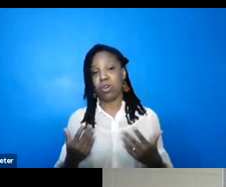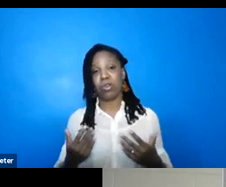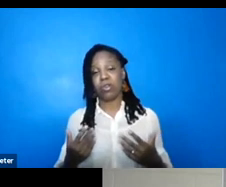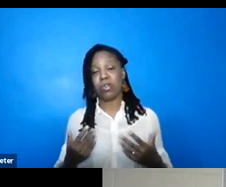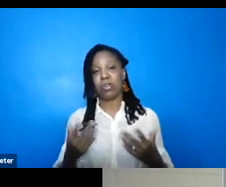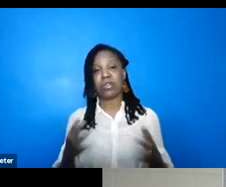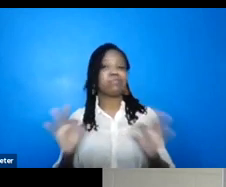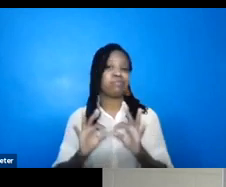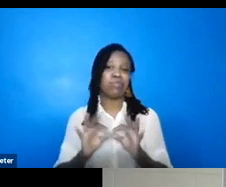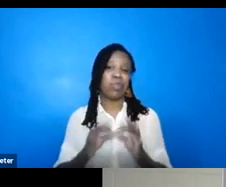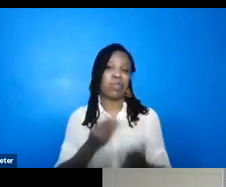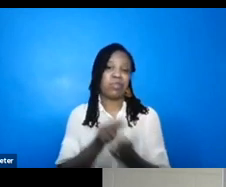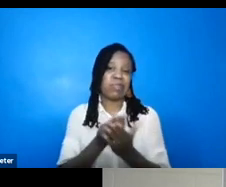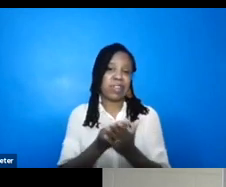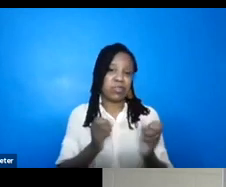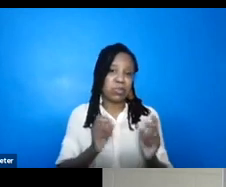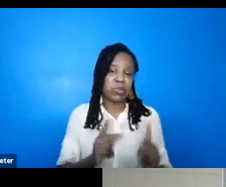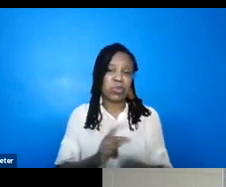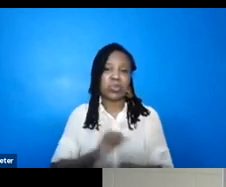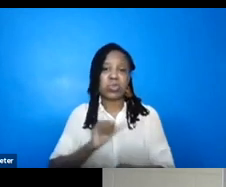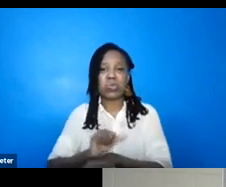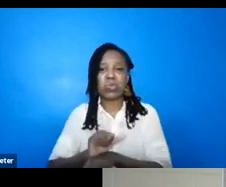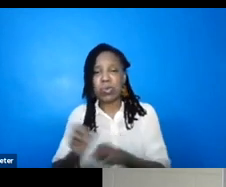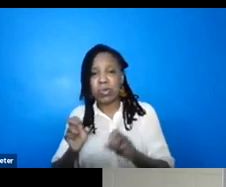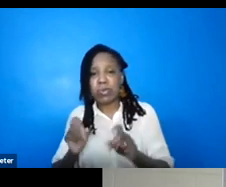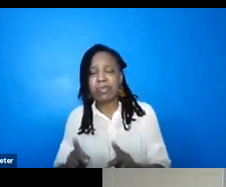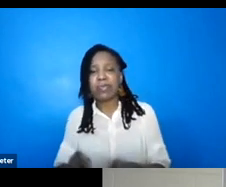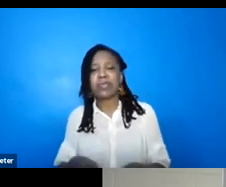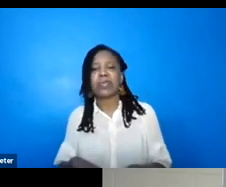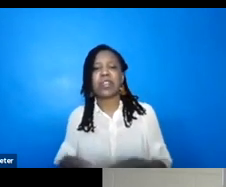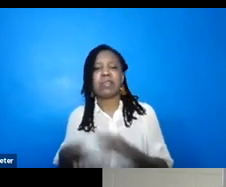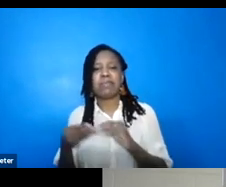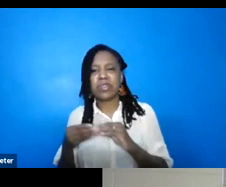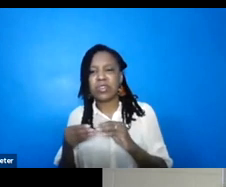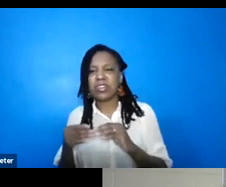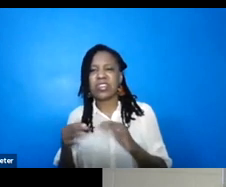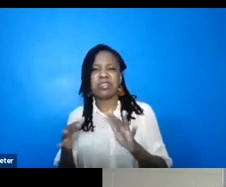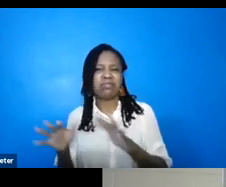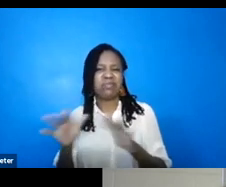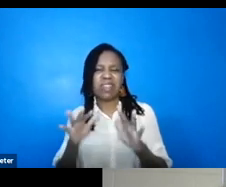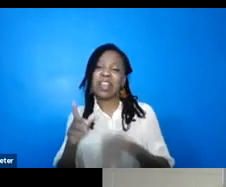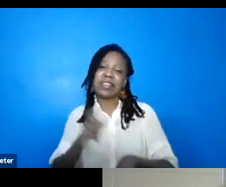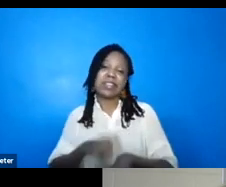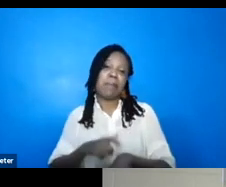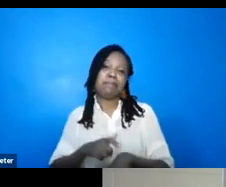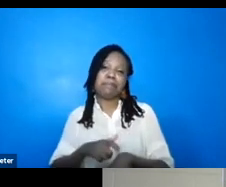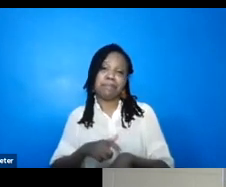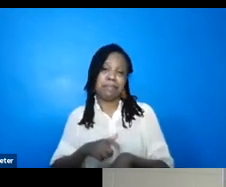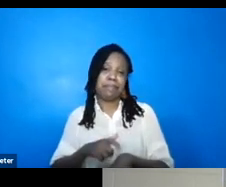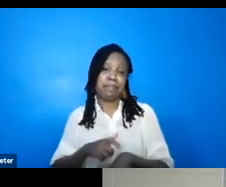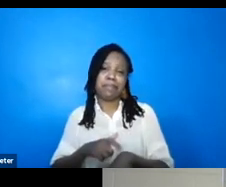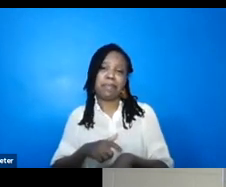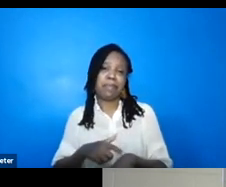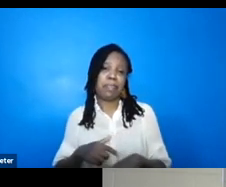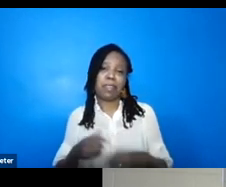like this. And it's going to take some time because it's generationally ingrained in many people's conscience that they don't see nothing wrong with it until their loved one is